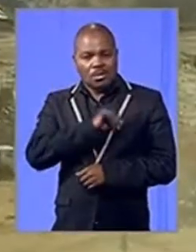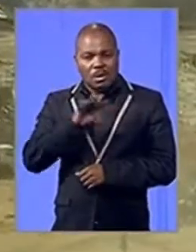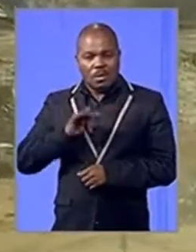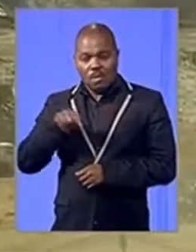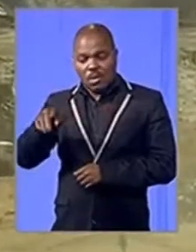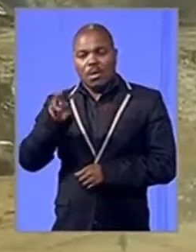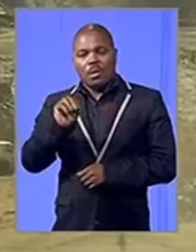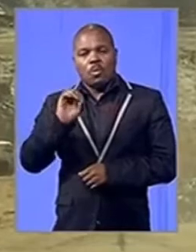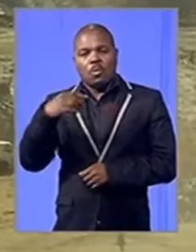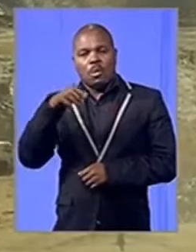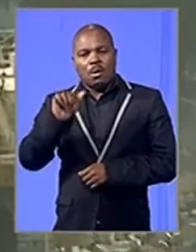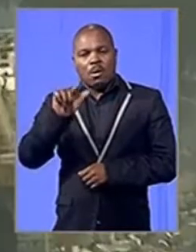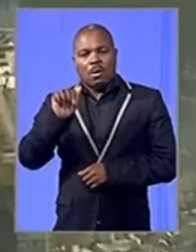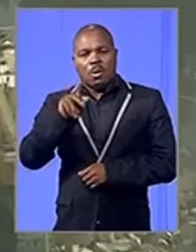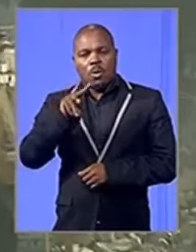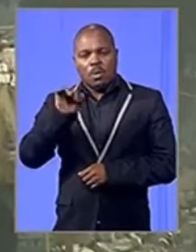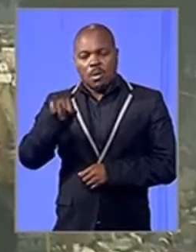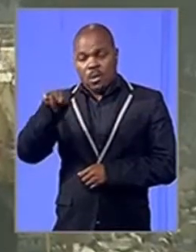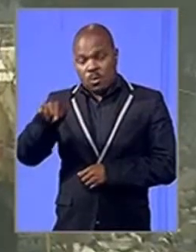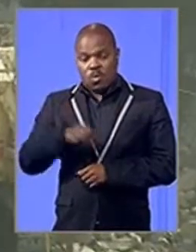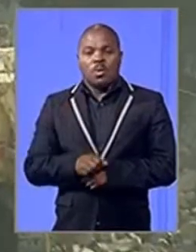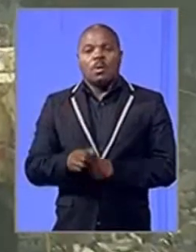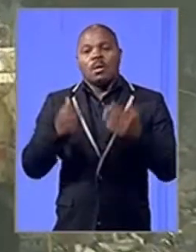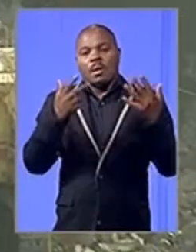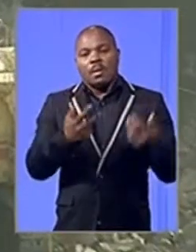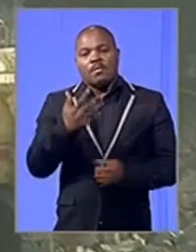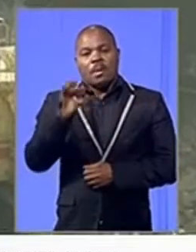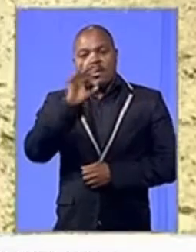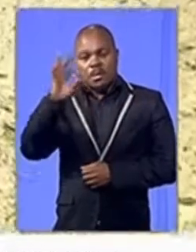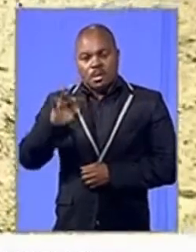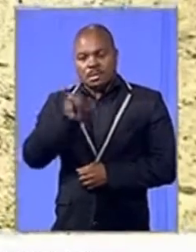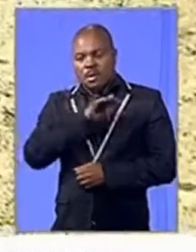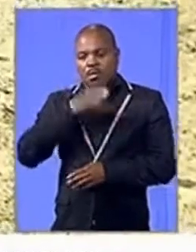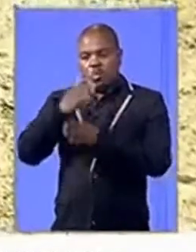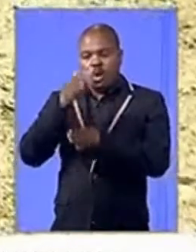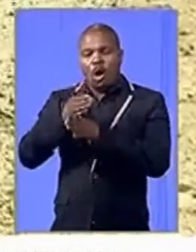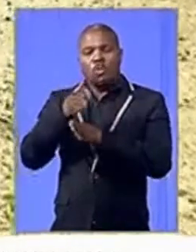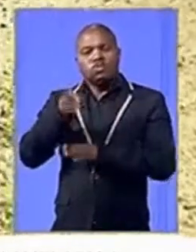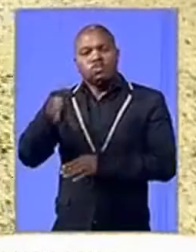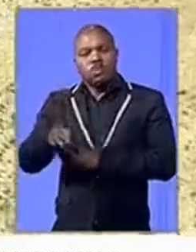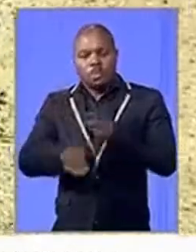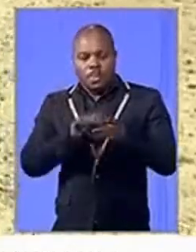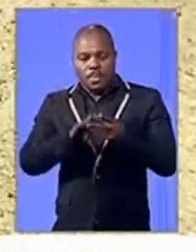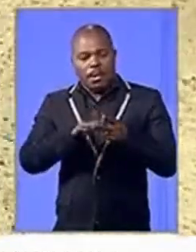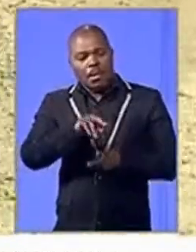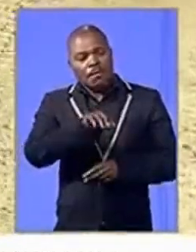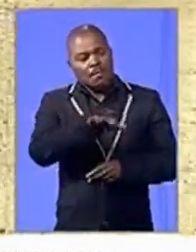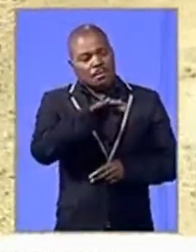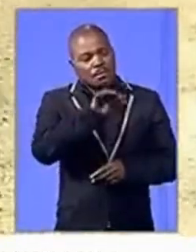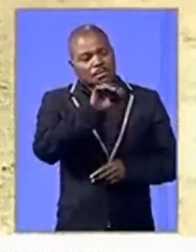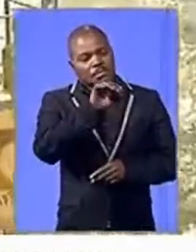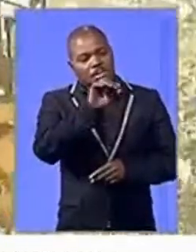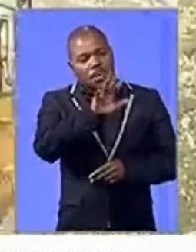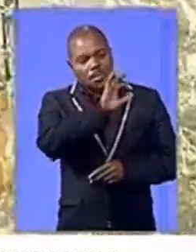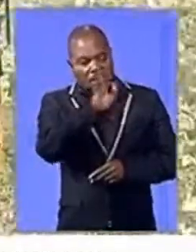wa Mogalakwena o sebetsa ka diperesente tse 95 tsa basebeletsi ba ona, ha diperesente tse ding tse 5 di sa phela